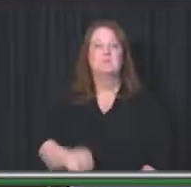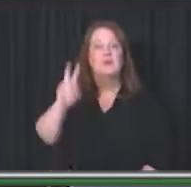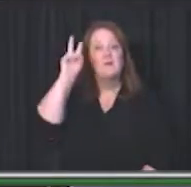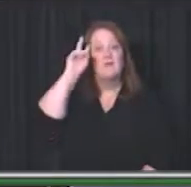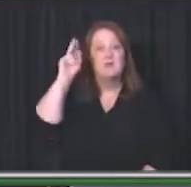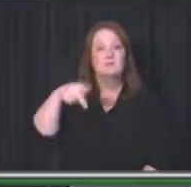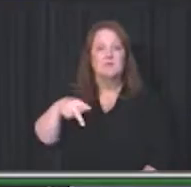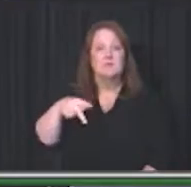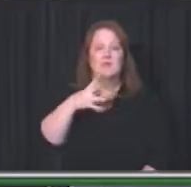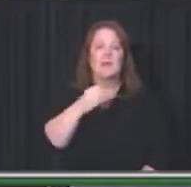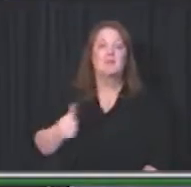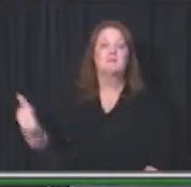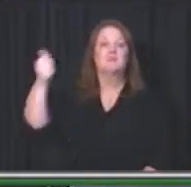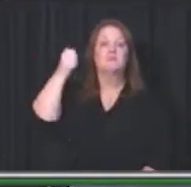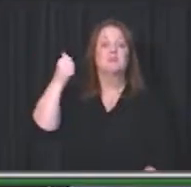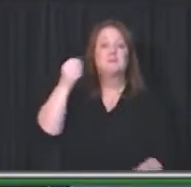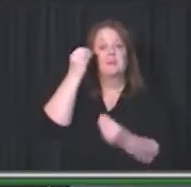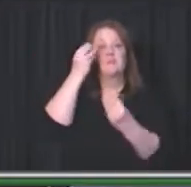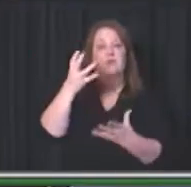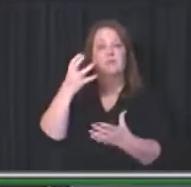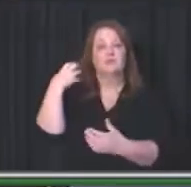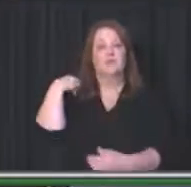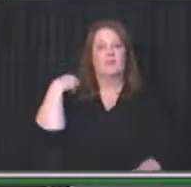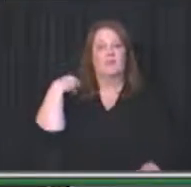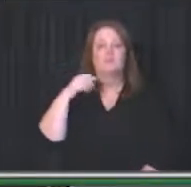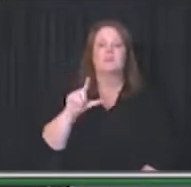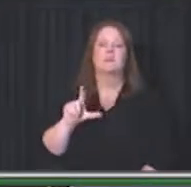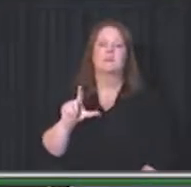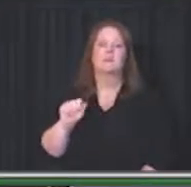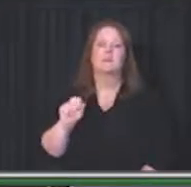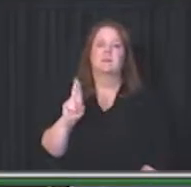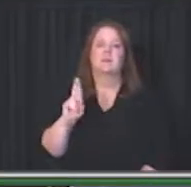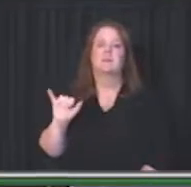Vice President and Chief Information Officer, Larry Gilbert.